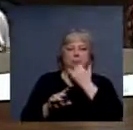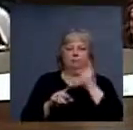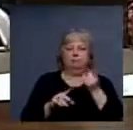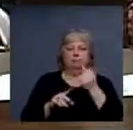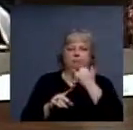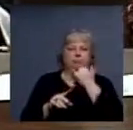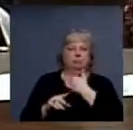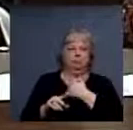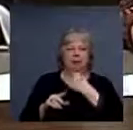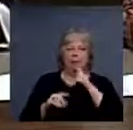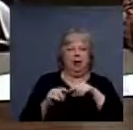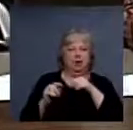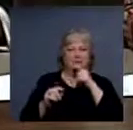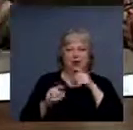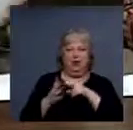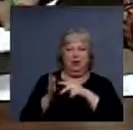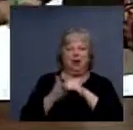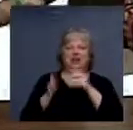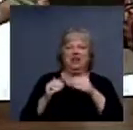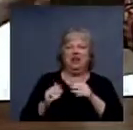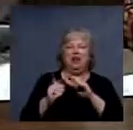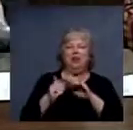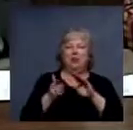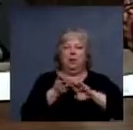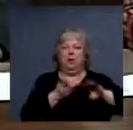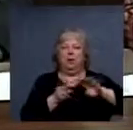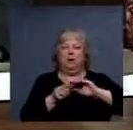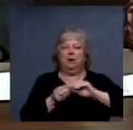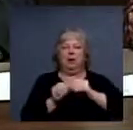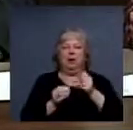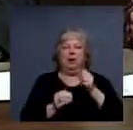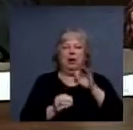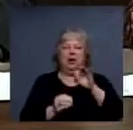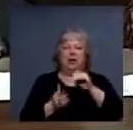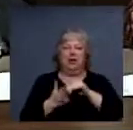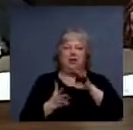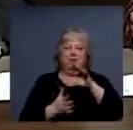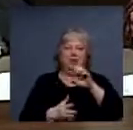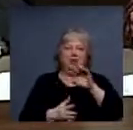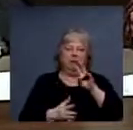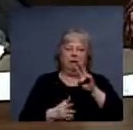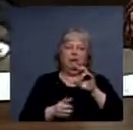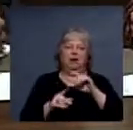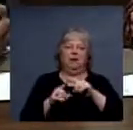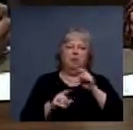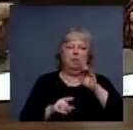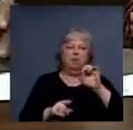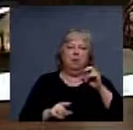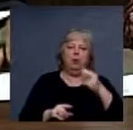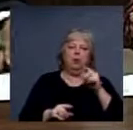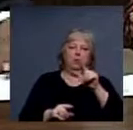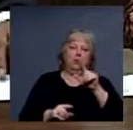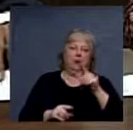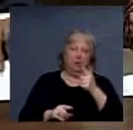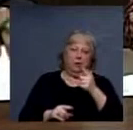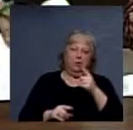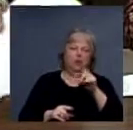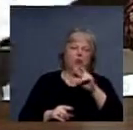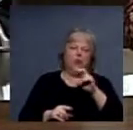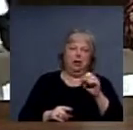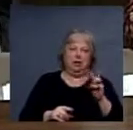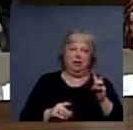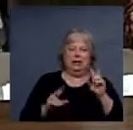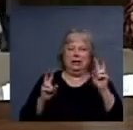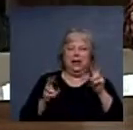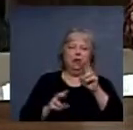Started to read that one. An ordinance to repeal ordinance number 19,507 of March the 21st, 2006, titled